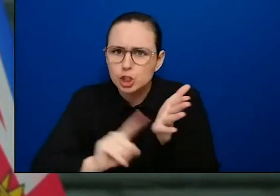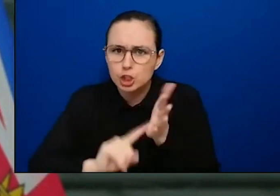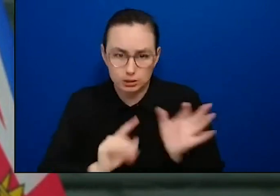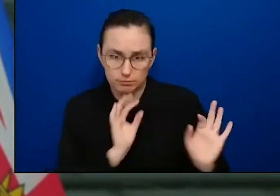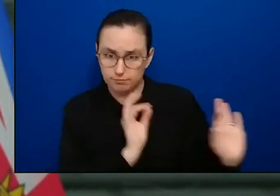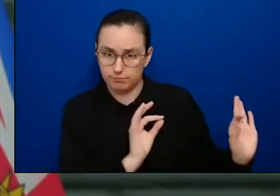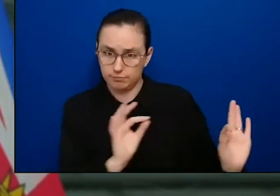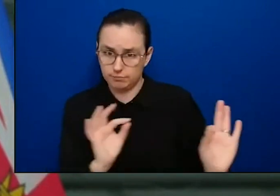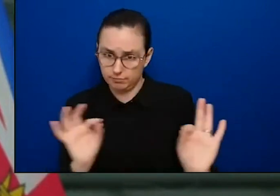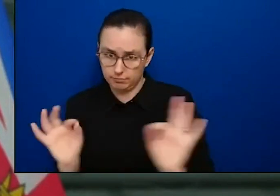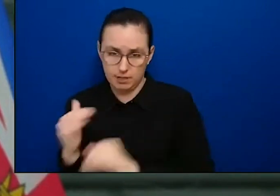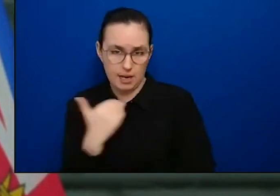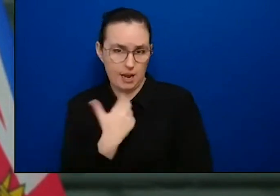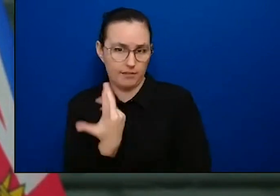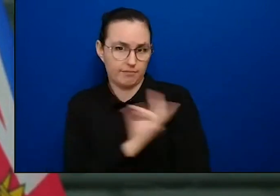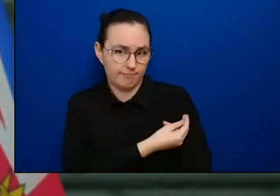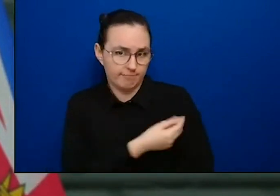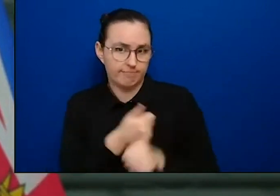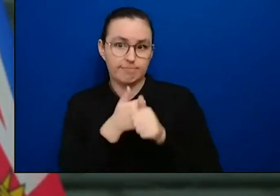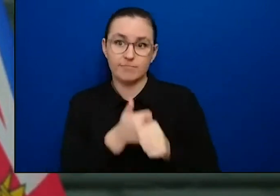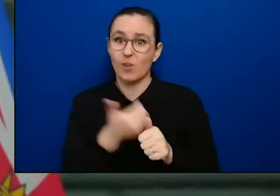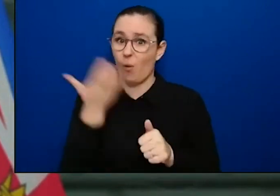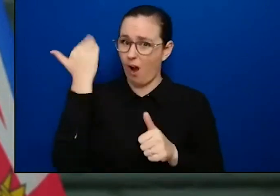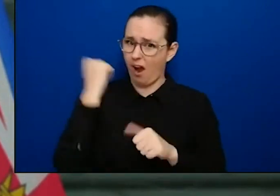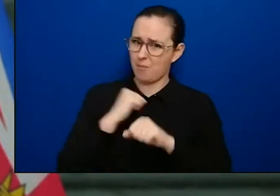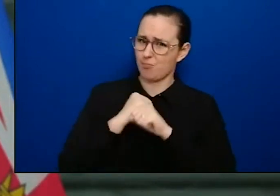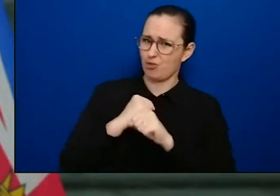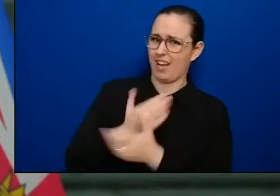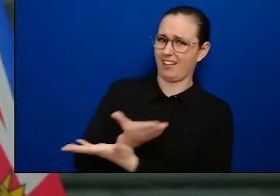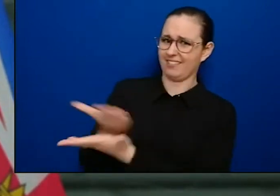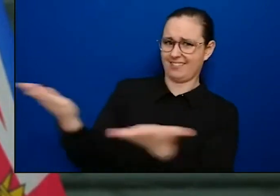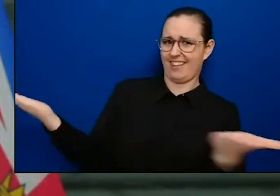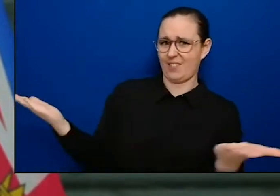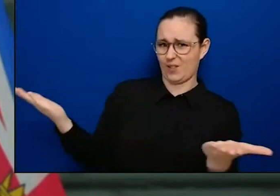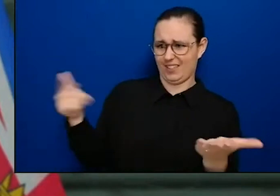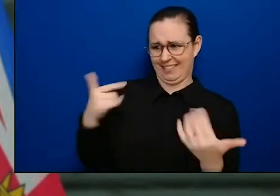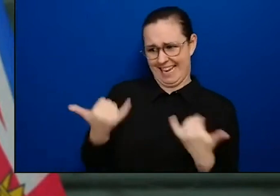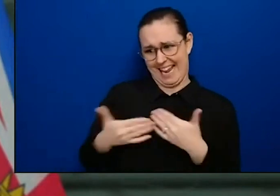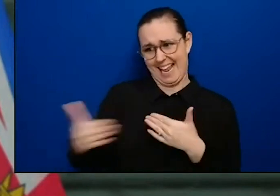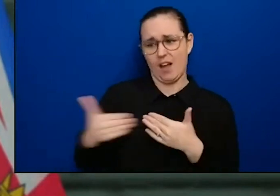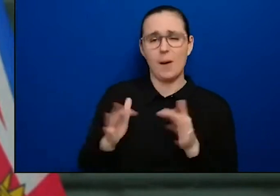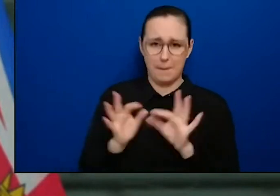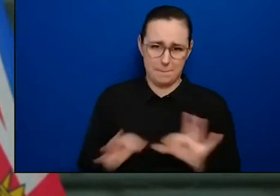these measures in place to protect people over this period of time.